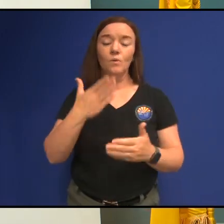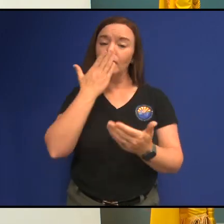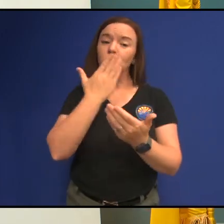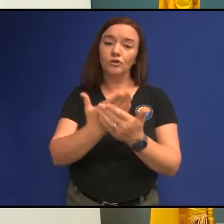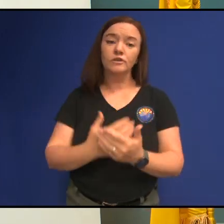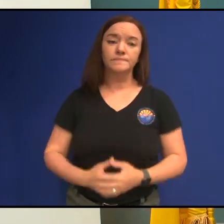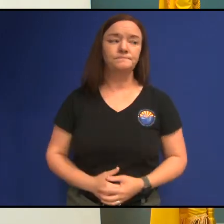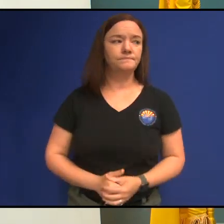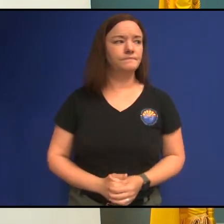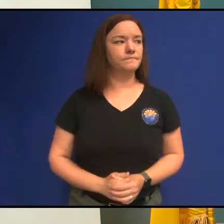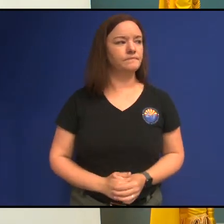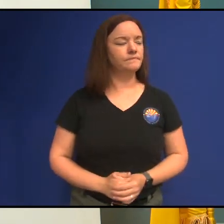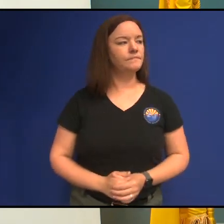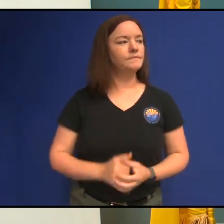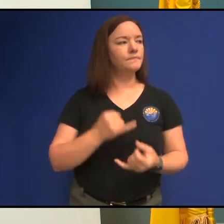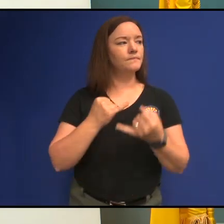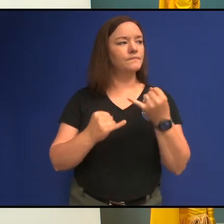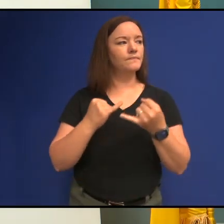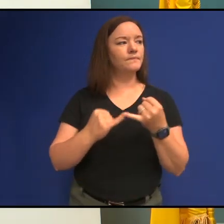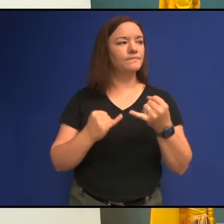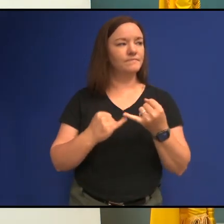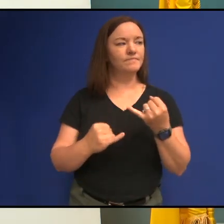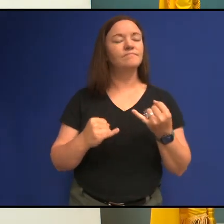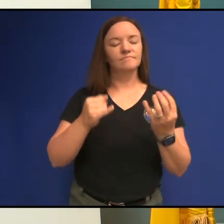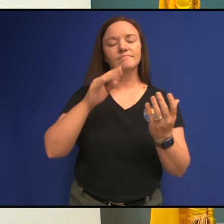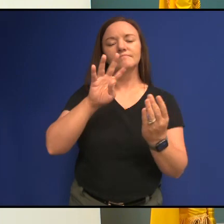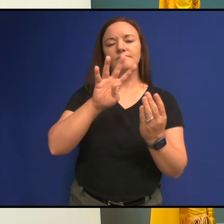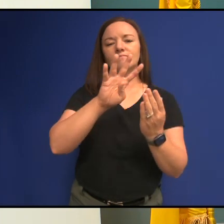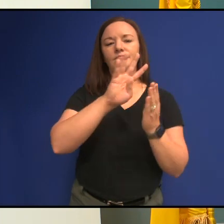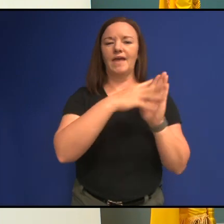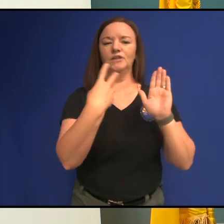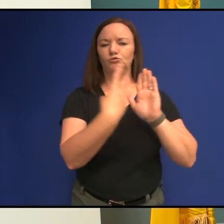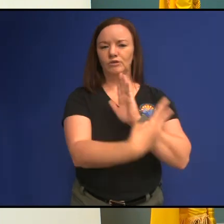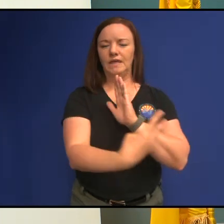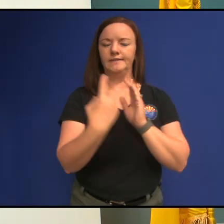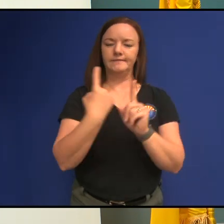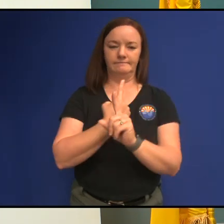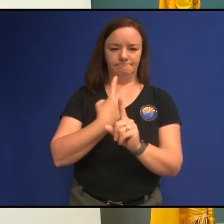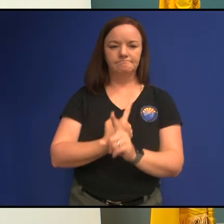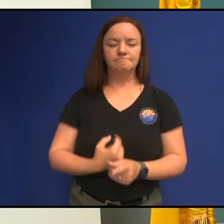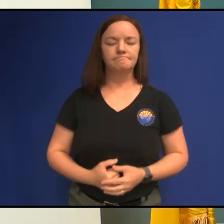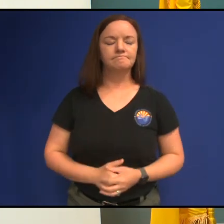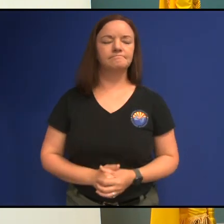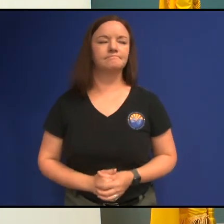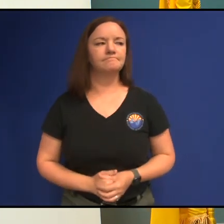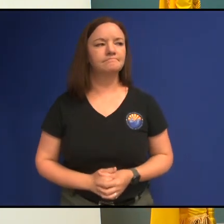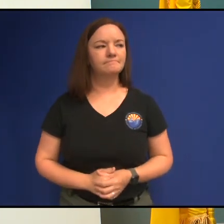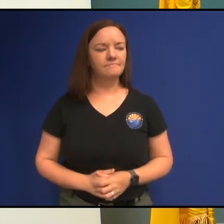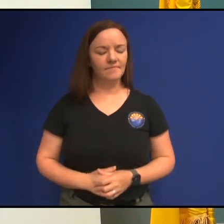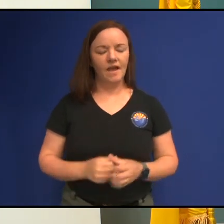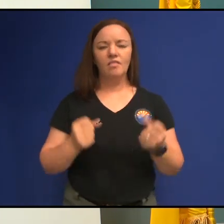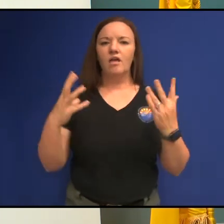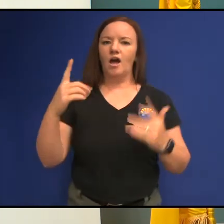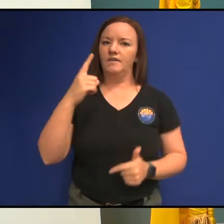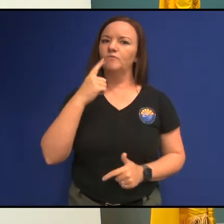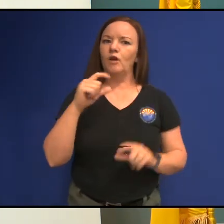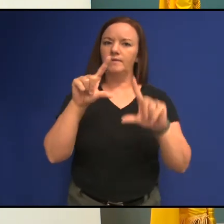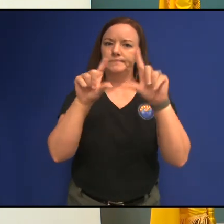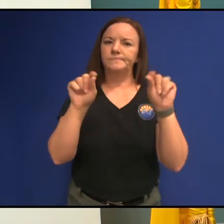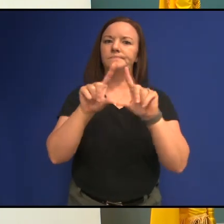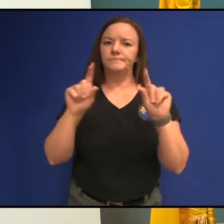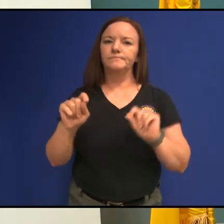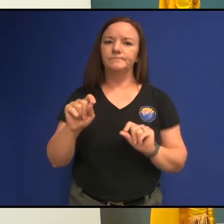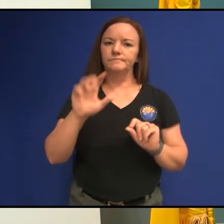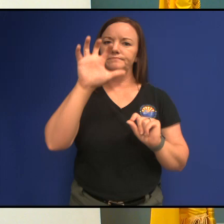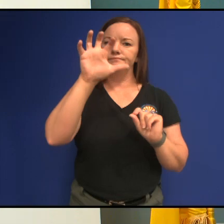good. Then lastly, we'll just go here to our fire weather matrix. You see a lot of red on this. As we get